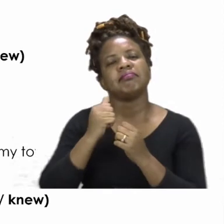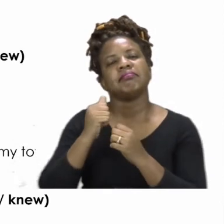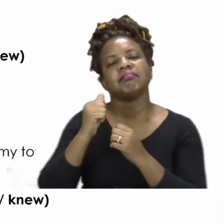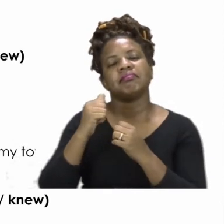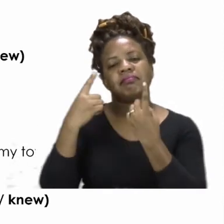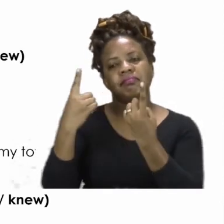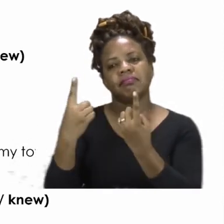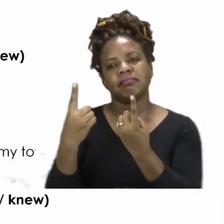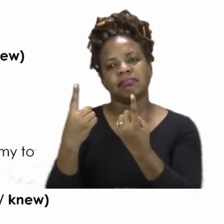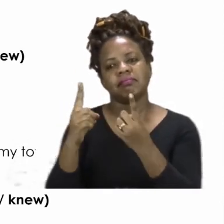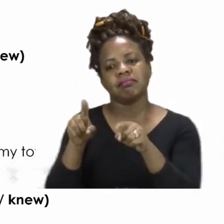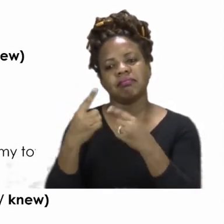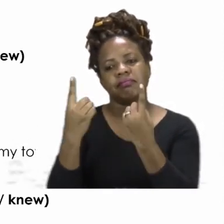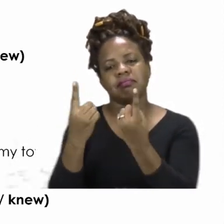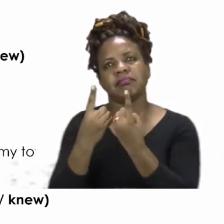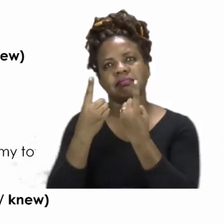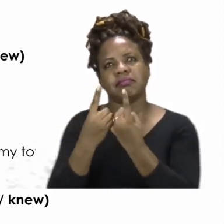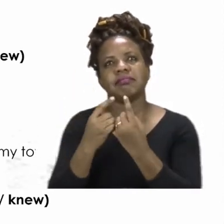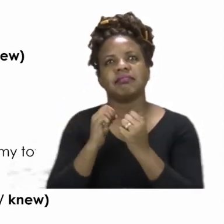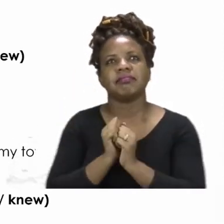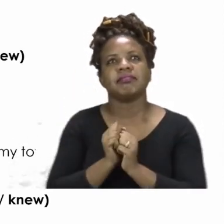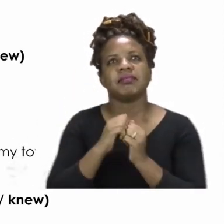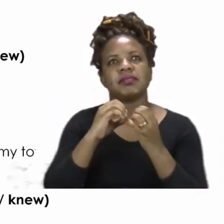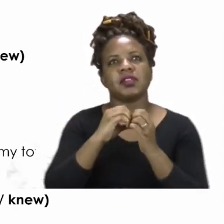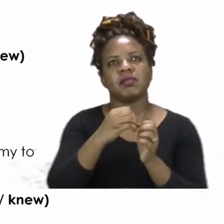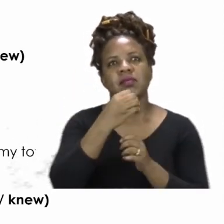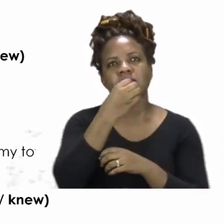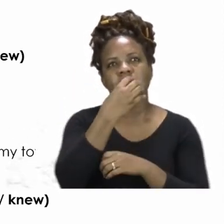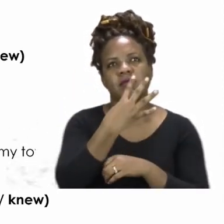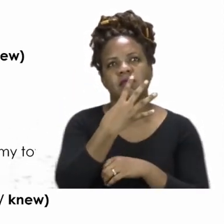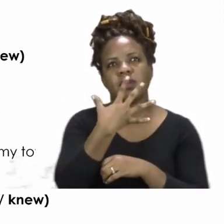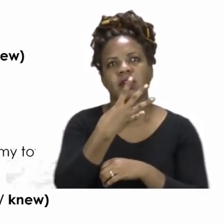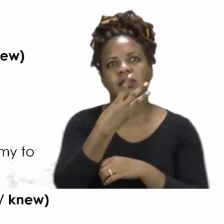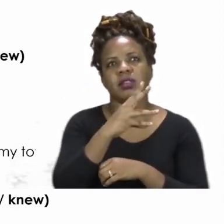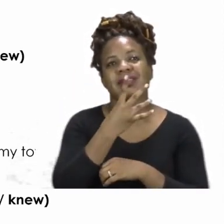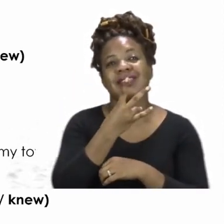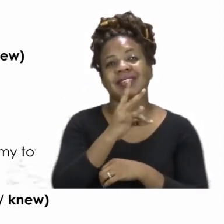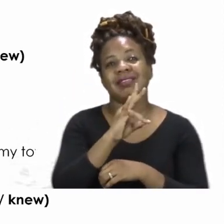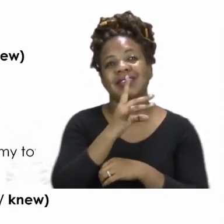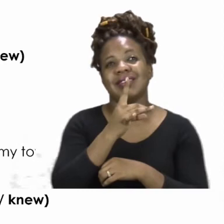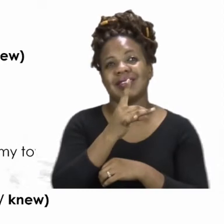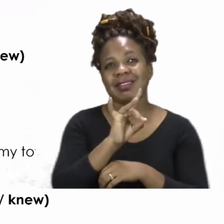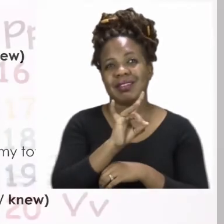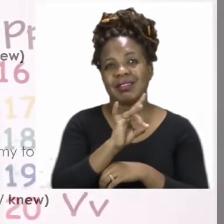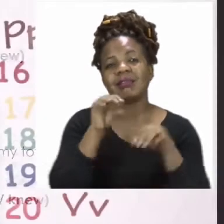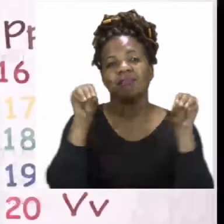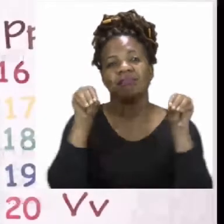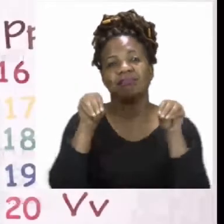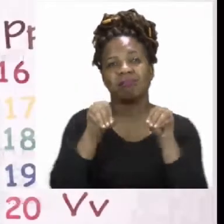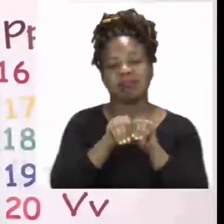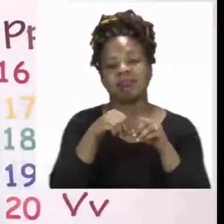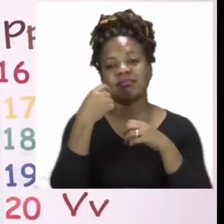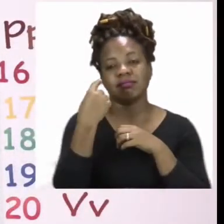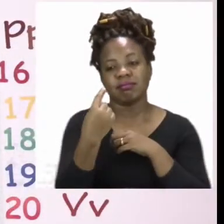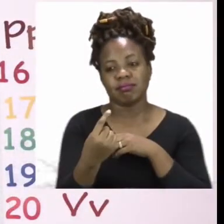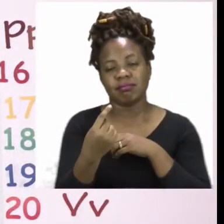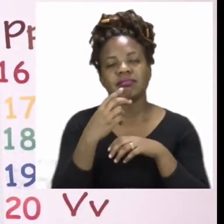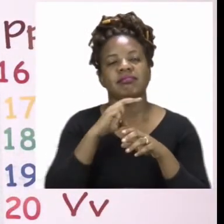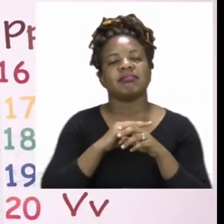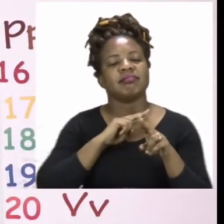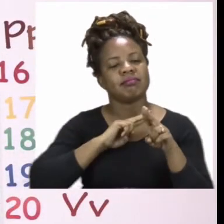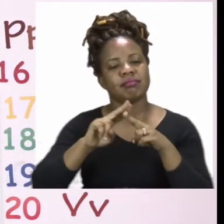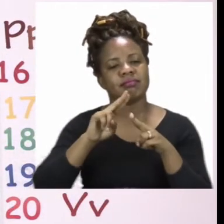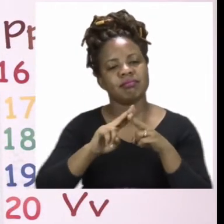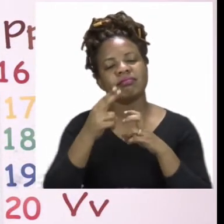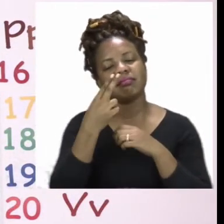rest of these sentences you're going to do by yourselves. So take your time, read each